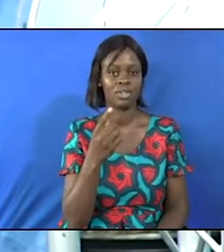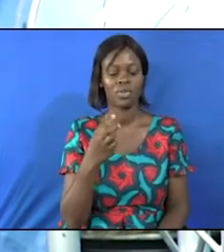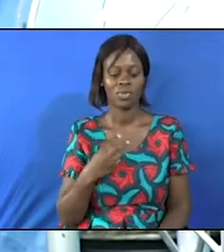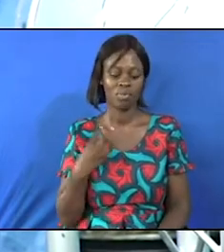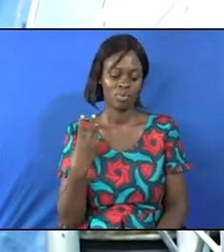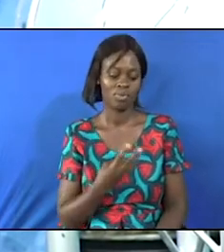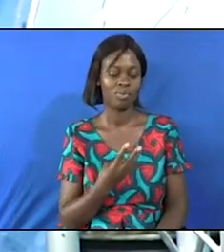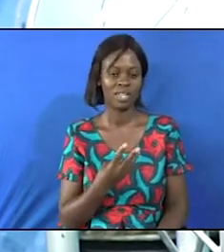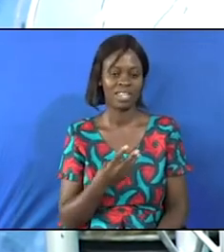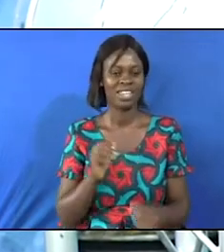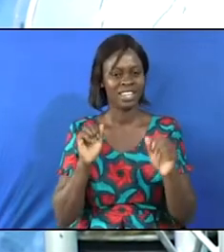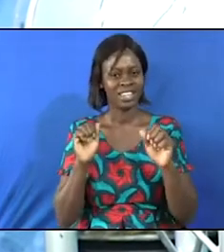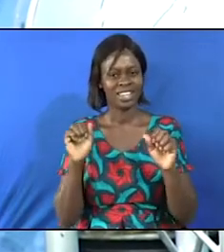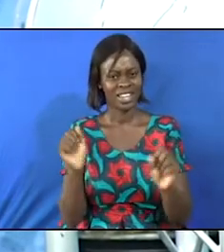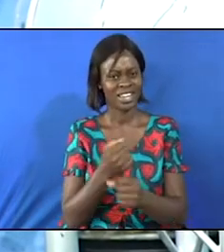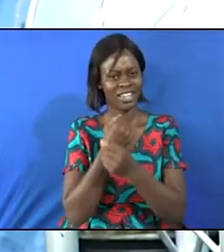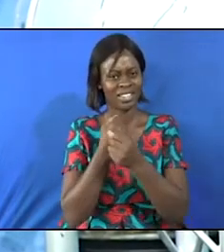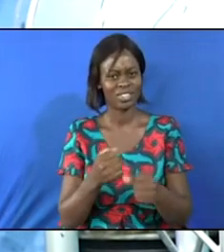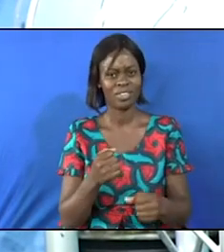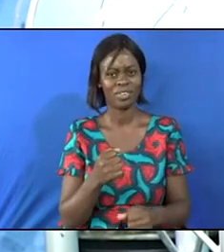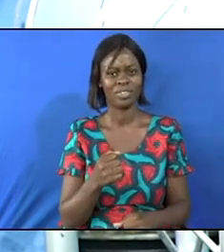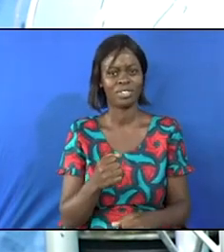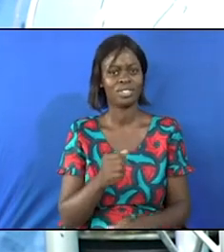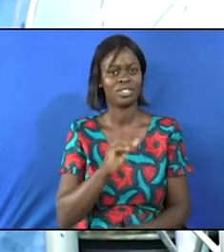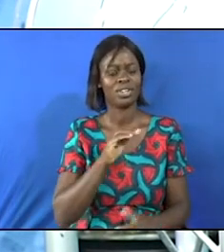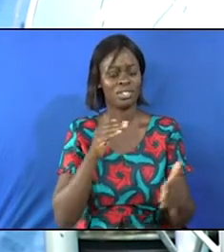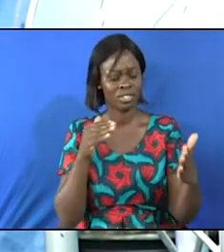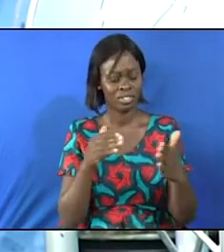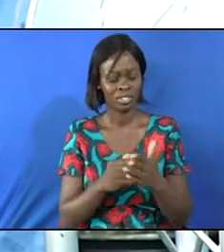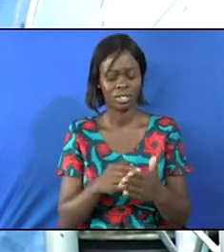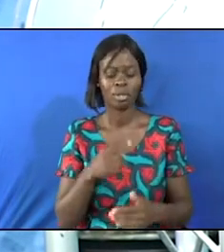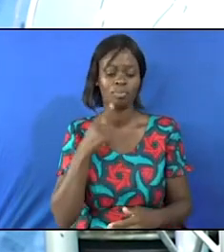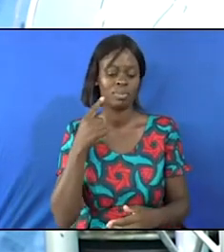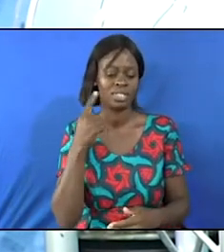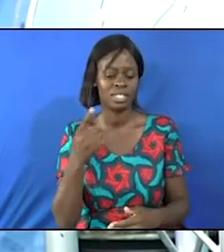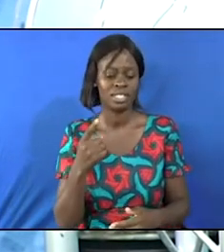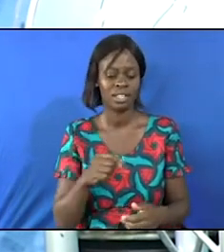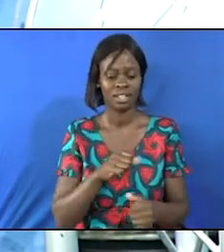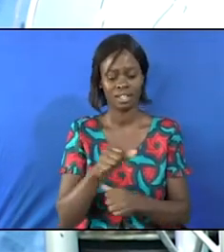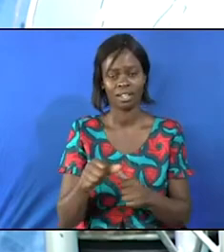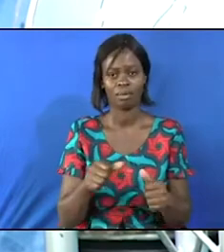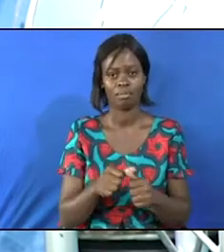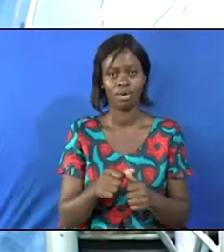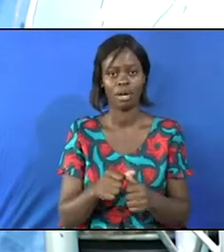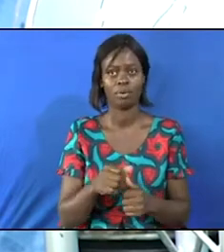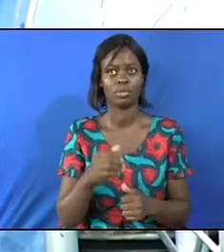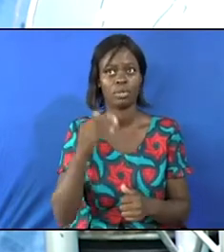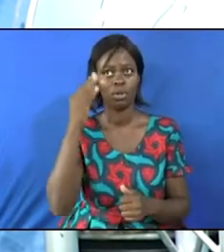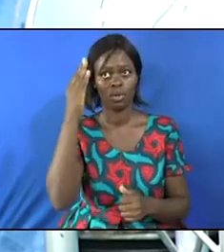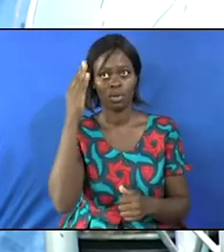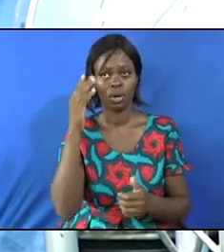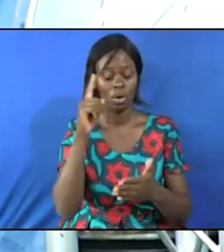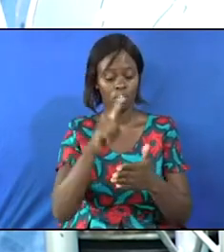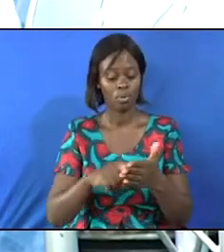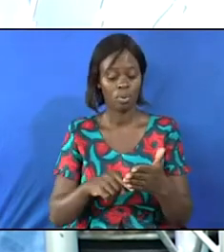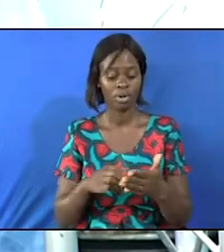we cannot stop telling about everything we have seen and heard. Amen.